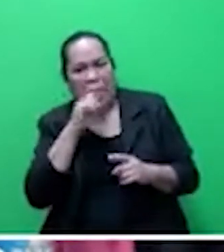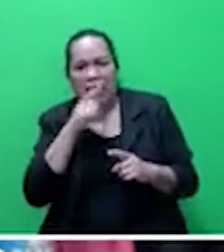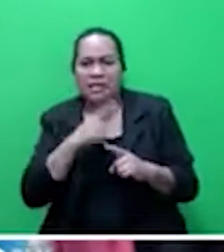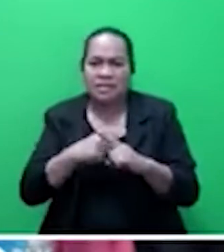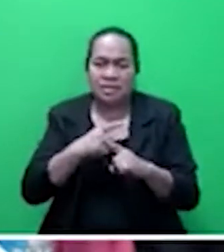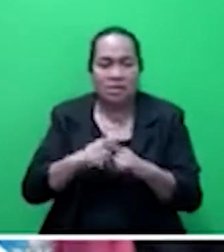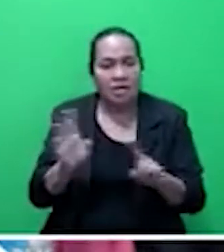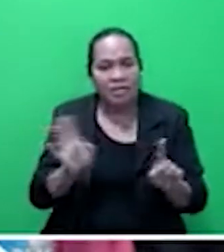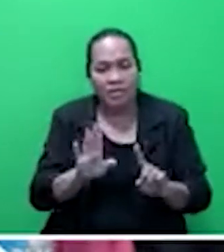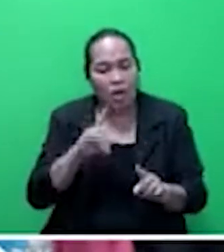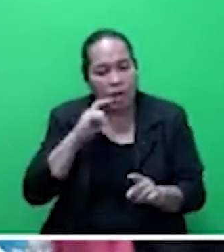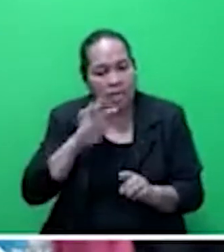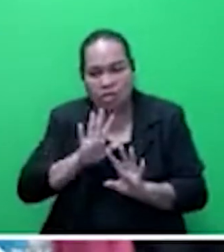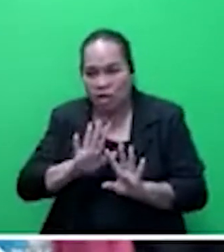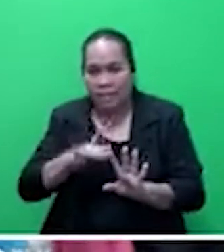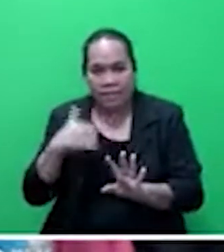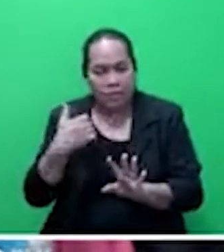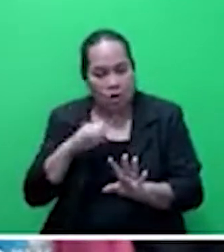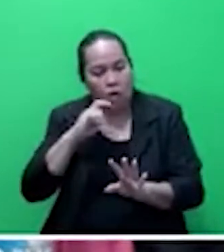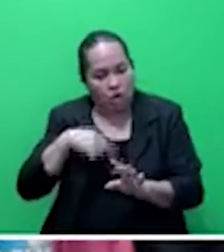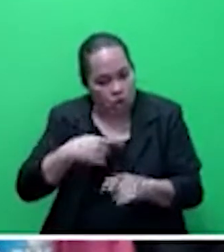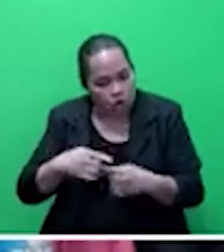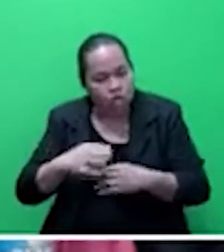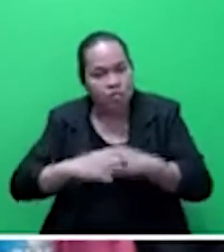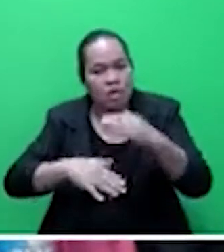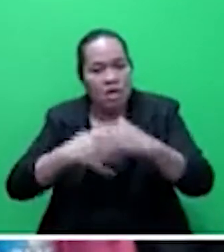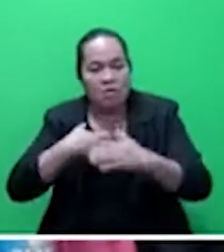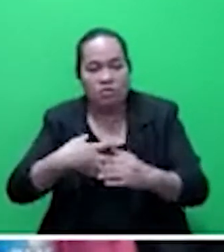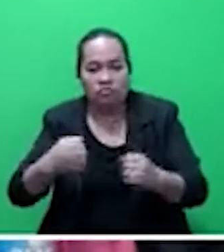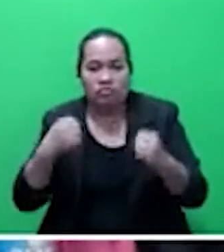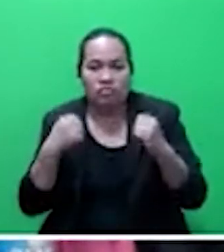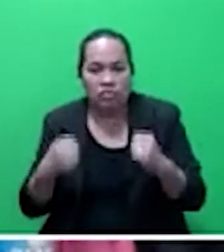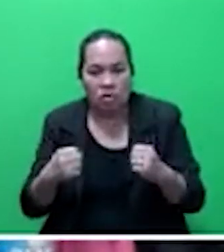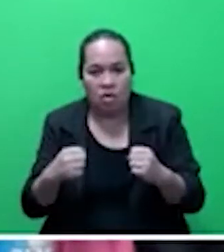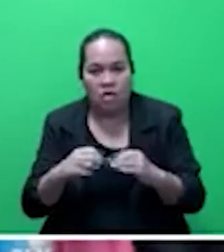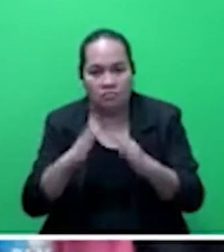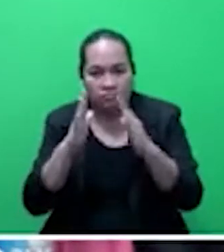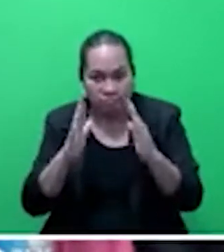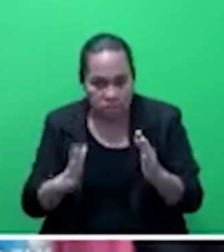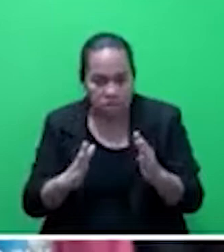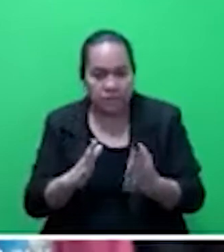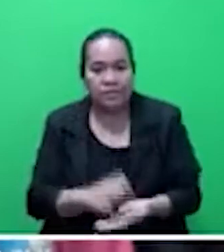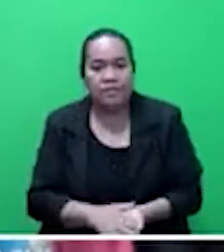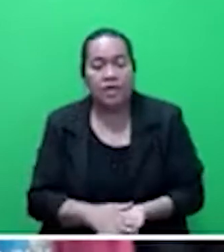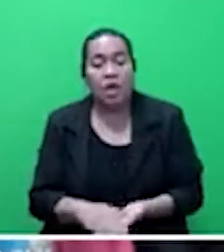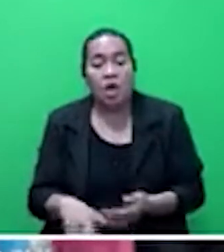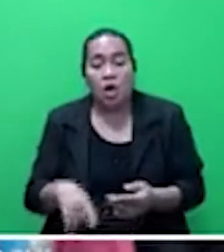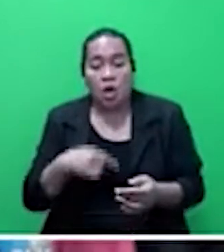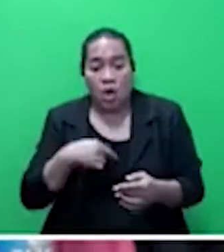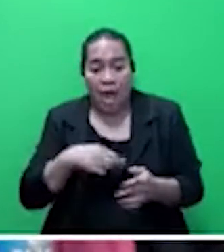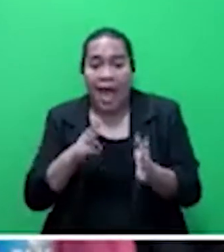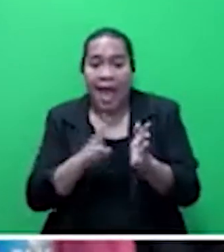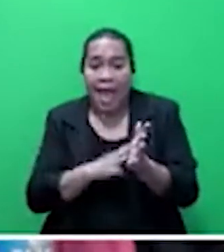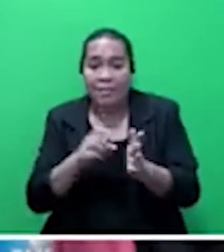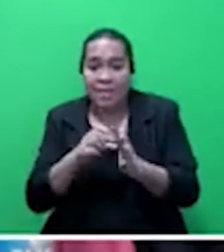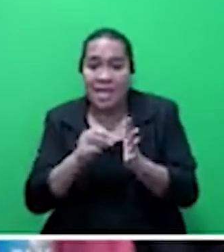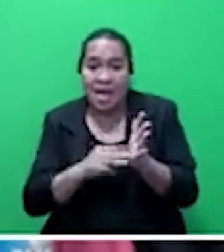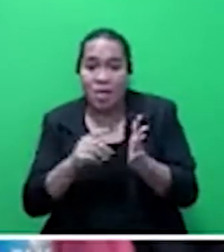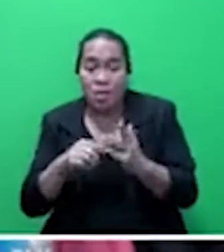from continuing to build forward better. Mr. Speaker, NDOMA is also developing